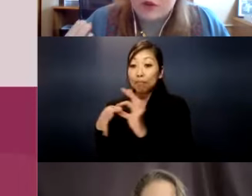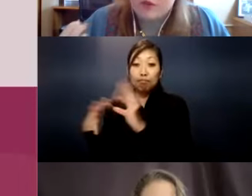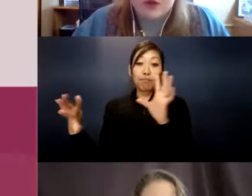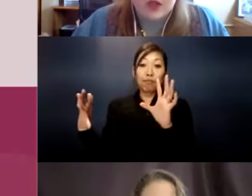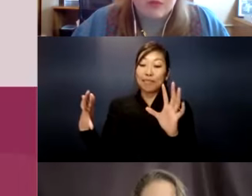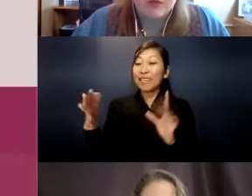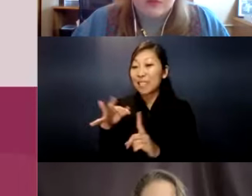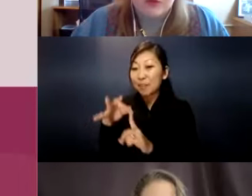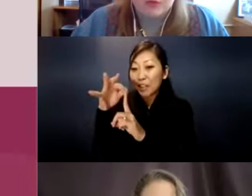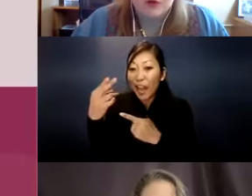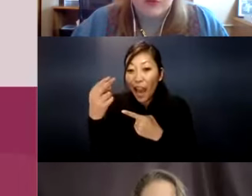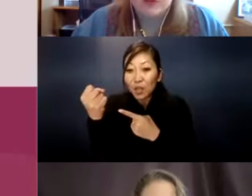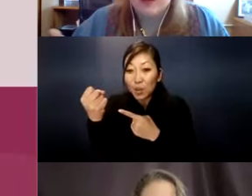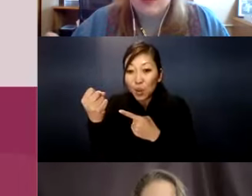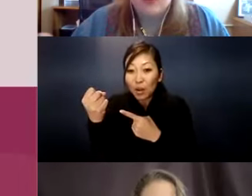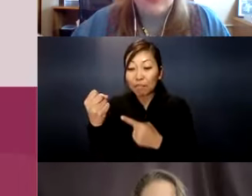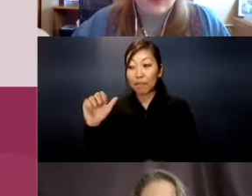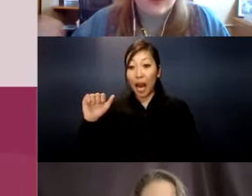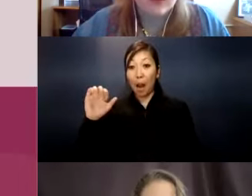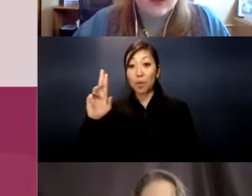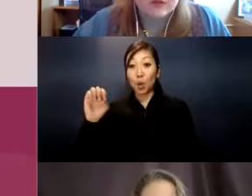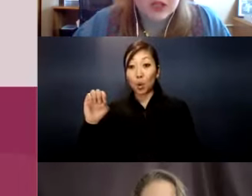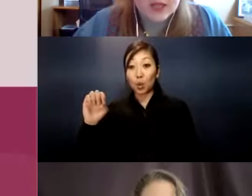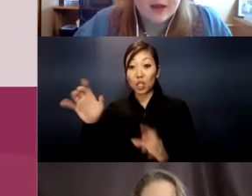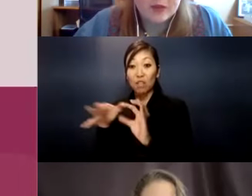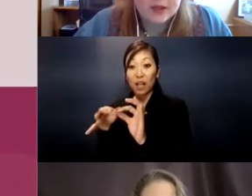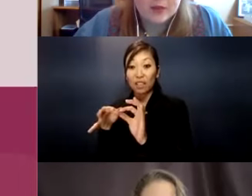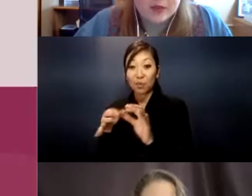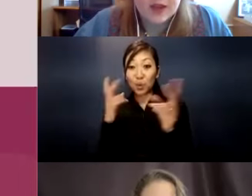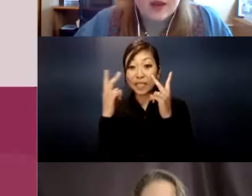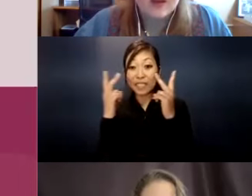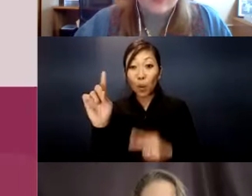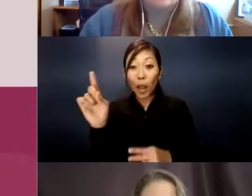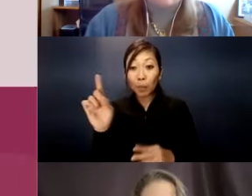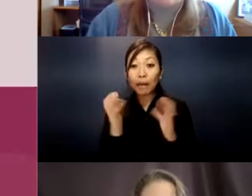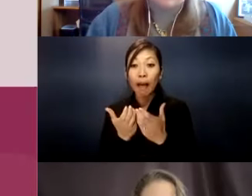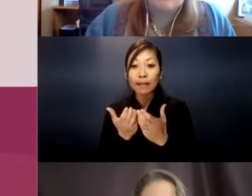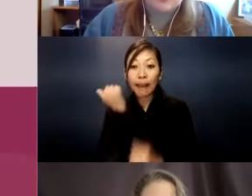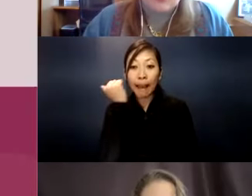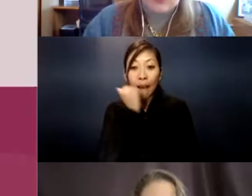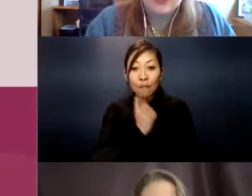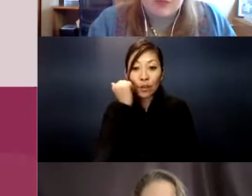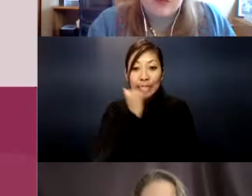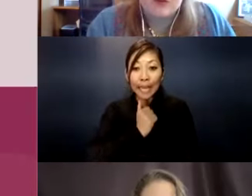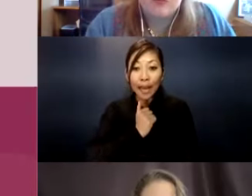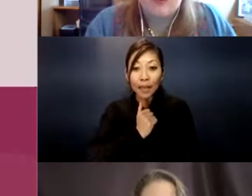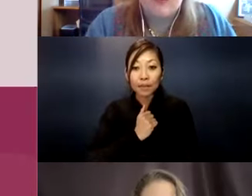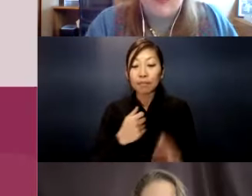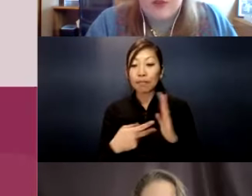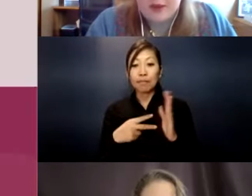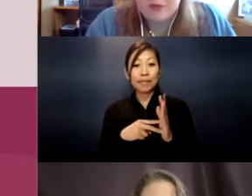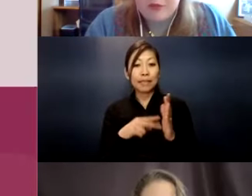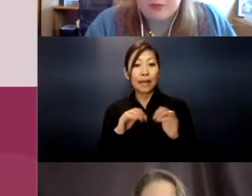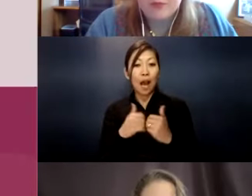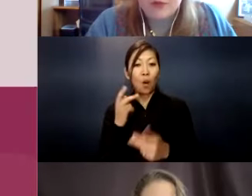high school. If you break up with an abusive person, you still have to see them in class the next day. And so what can we do to keep this young